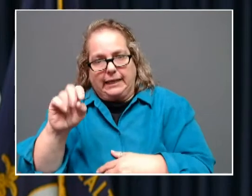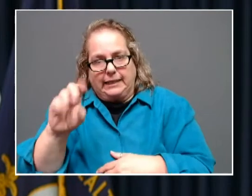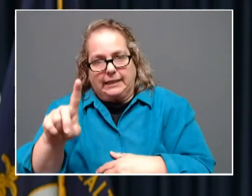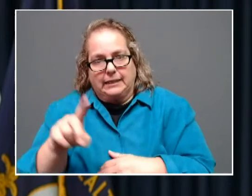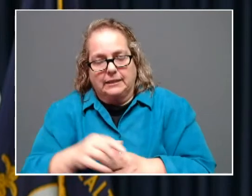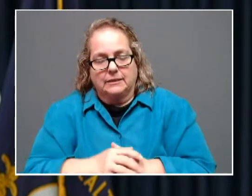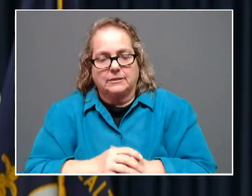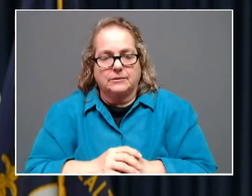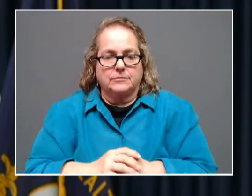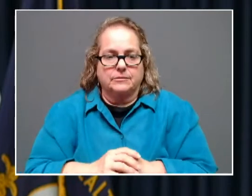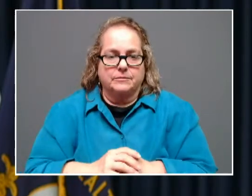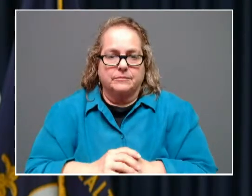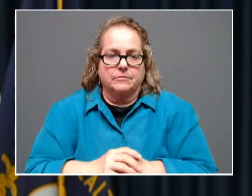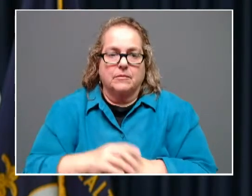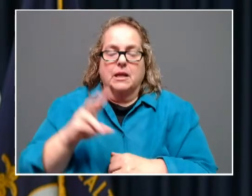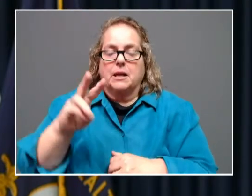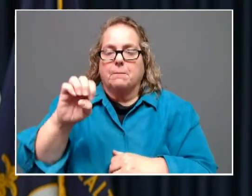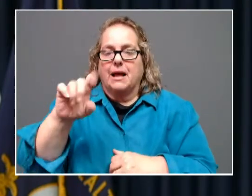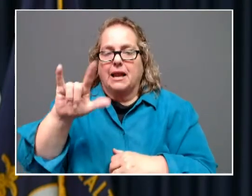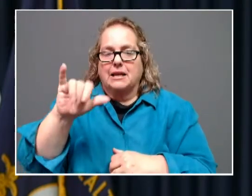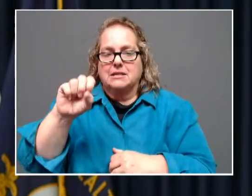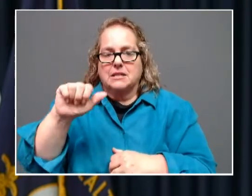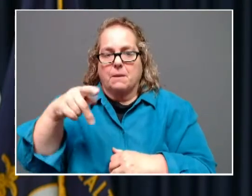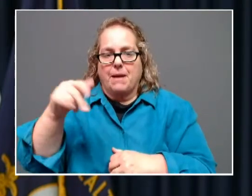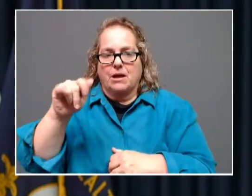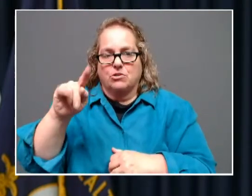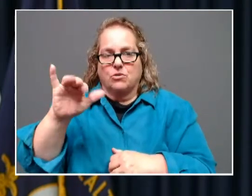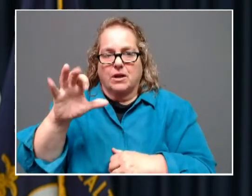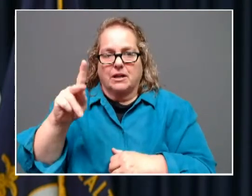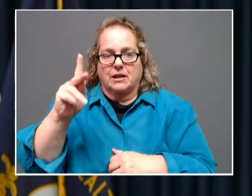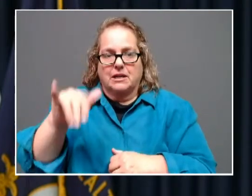side. Melissa Patrick, Kentucky Health News.